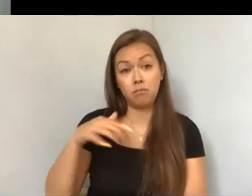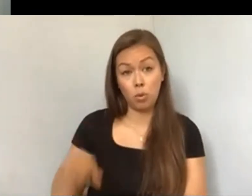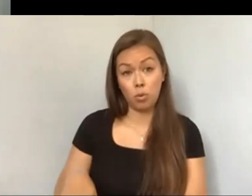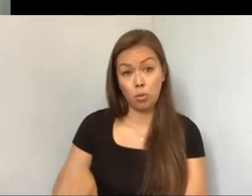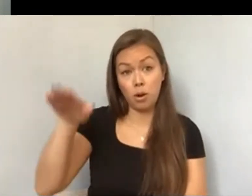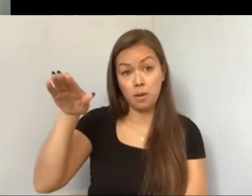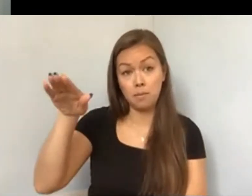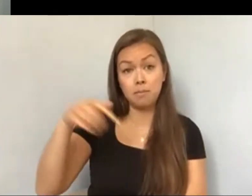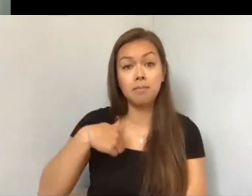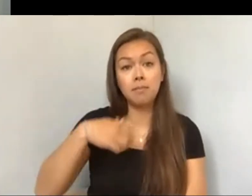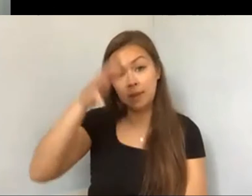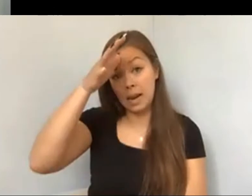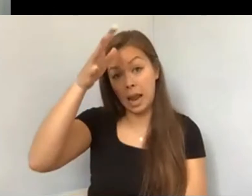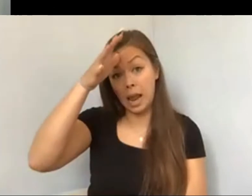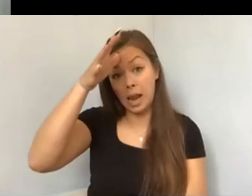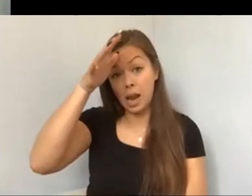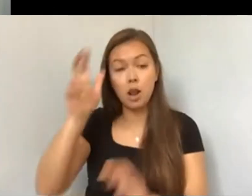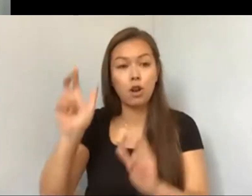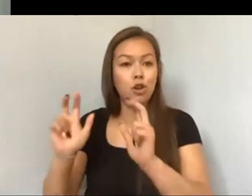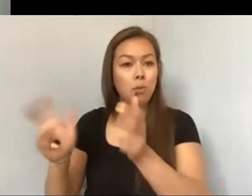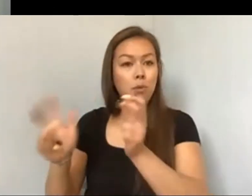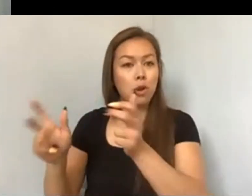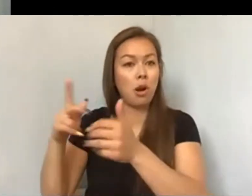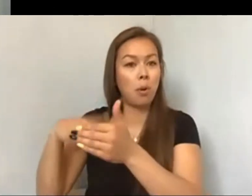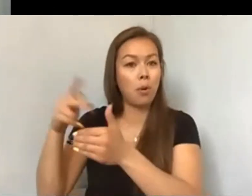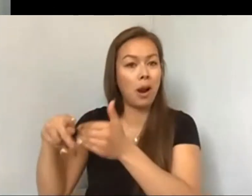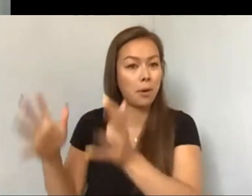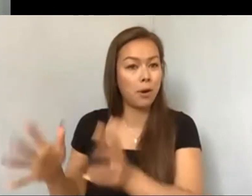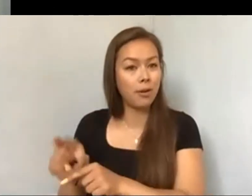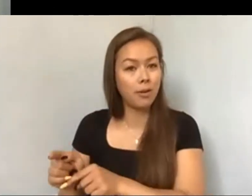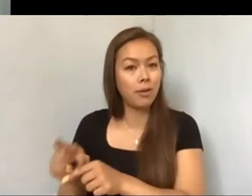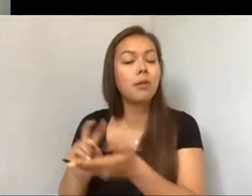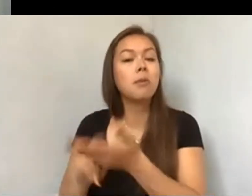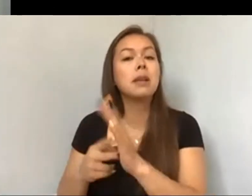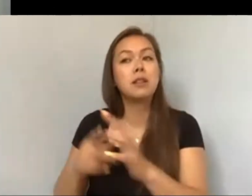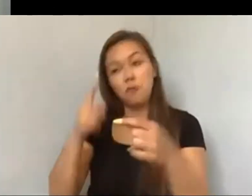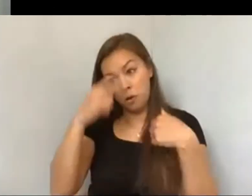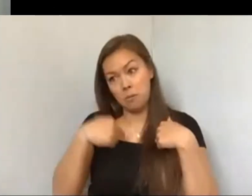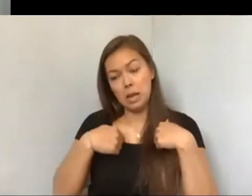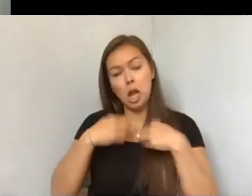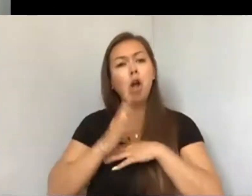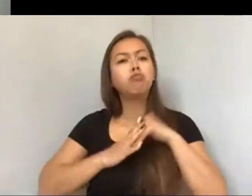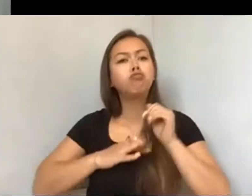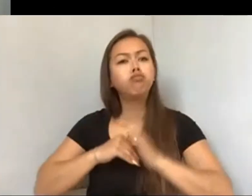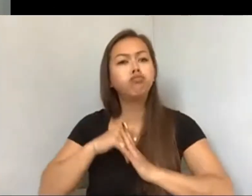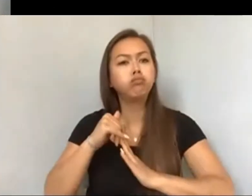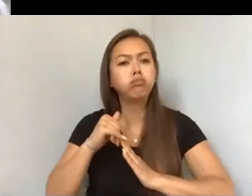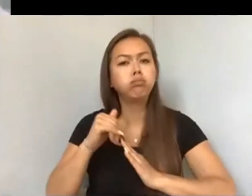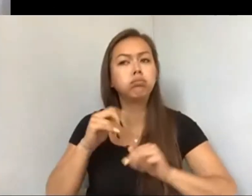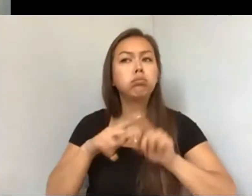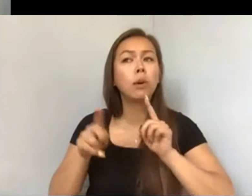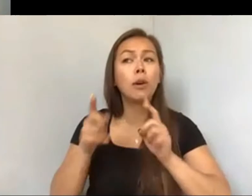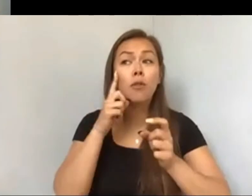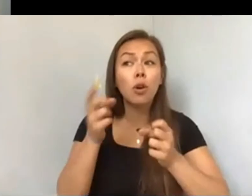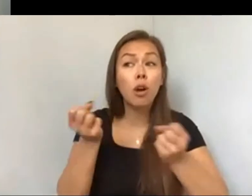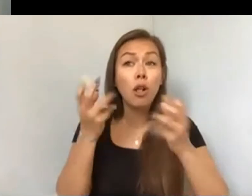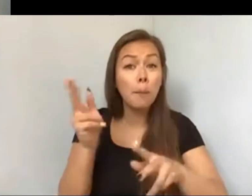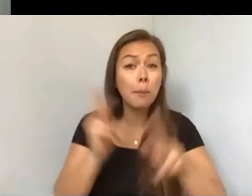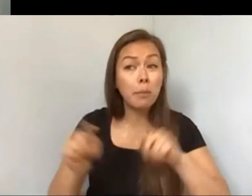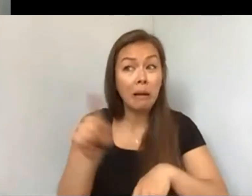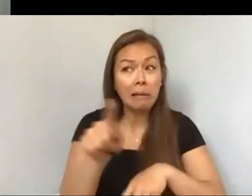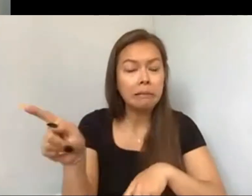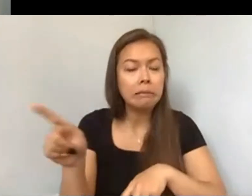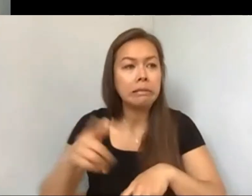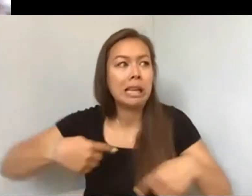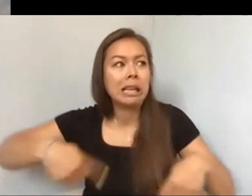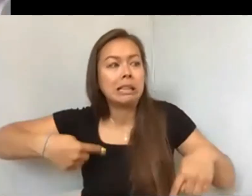and technology is a comfort for me, but it's not for a lot of people. And so I'm really hopeful,